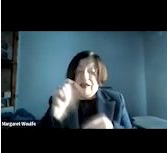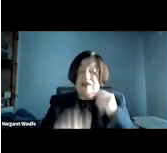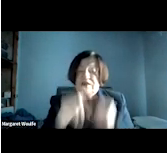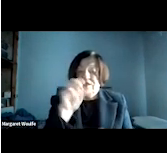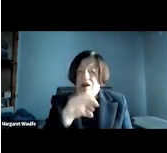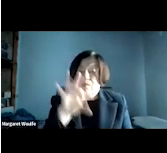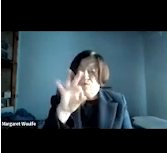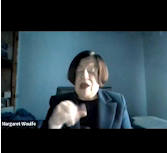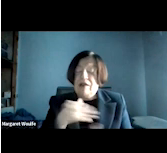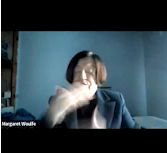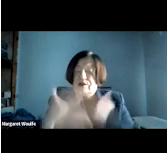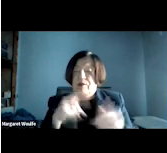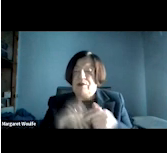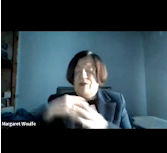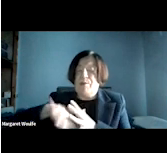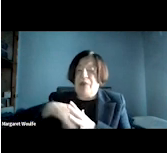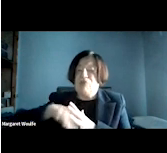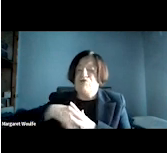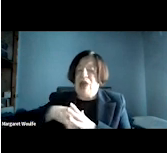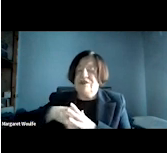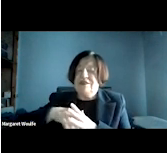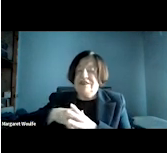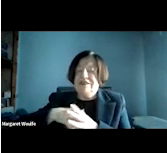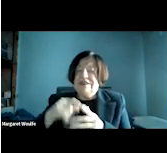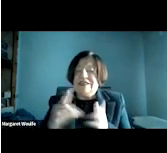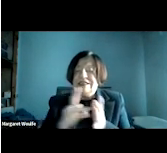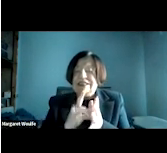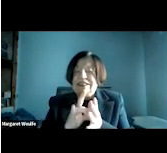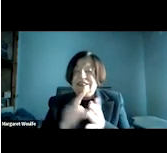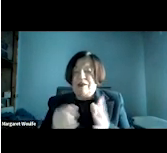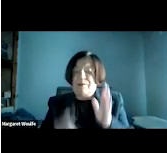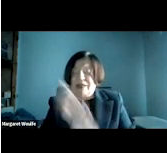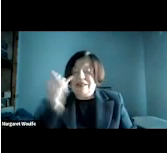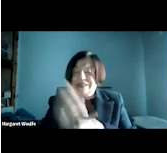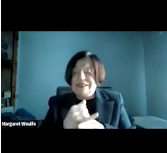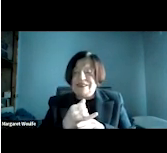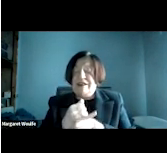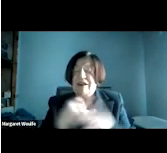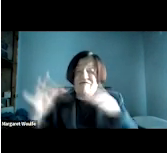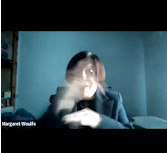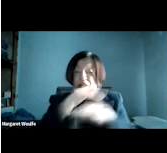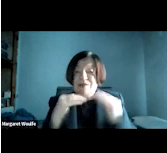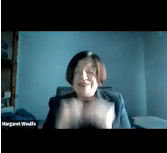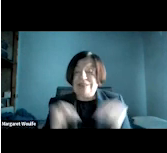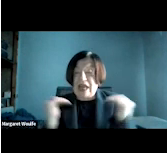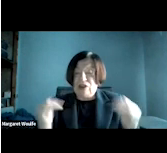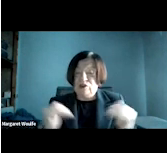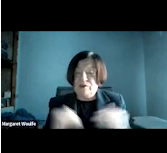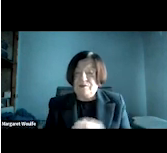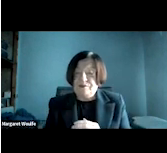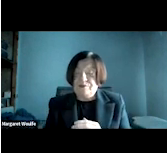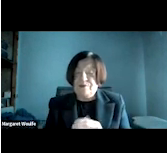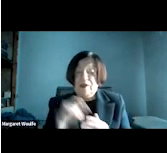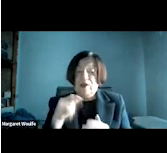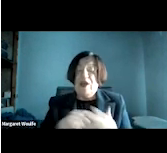will talk about the background and the key existing built environment standards. Why